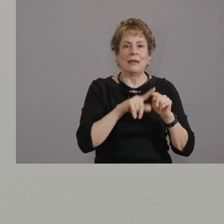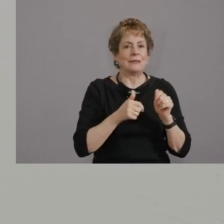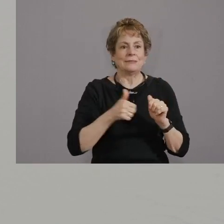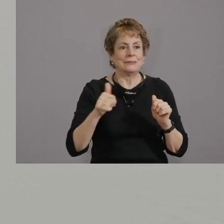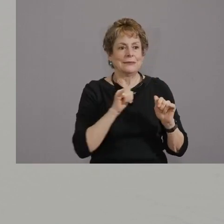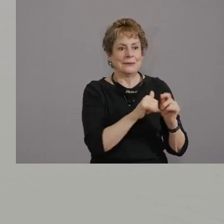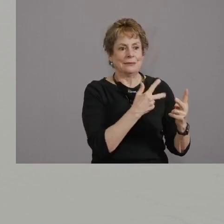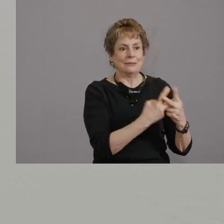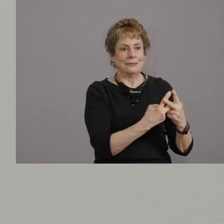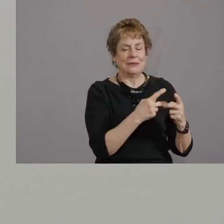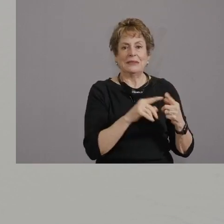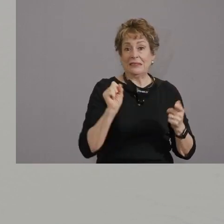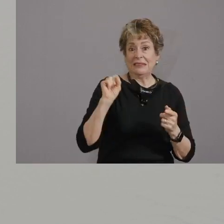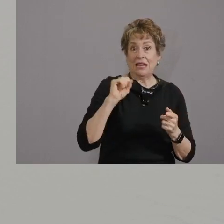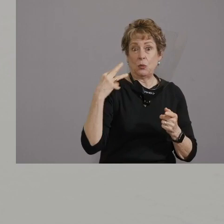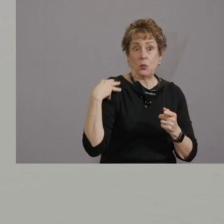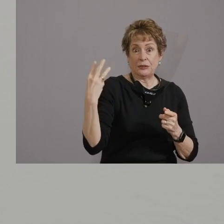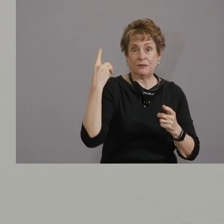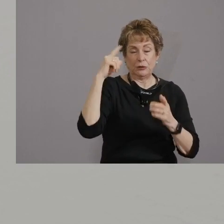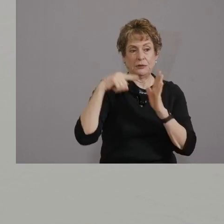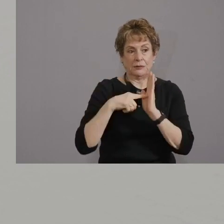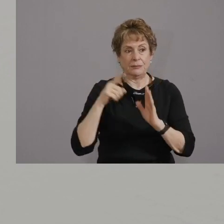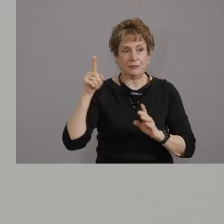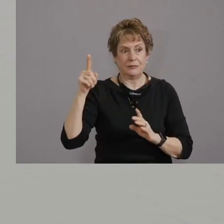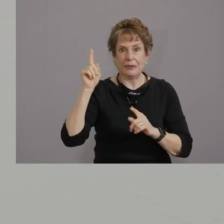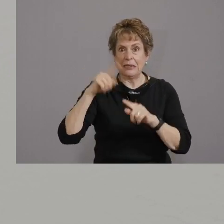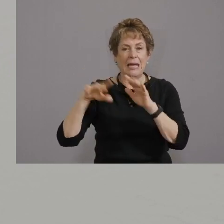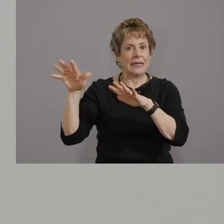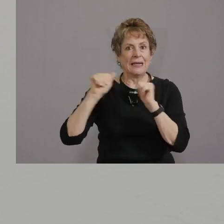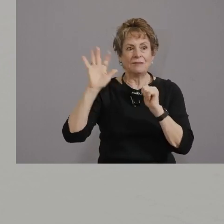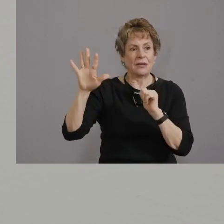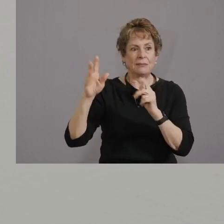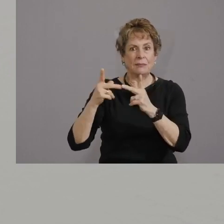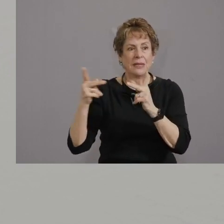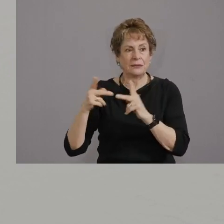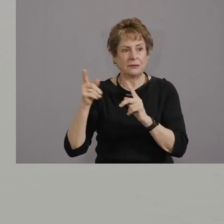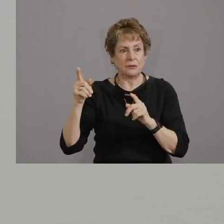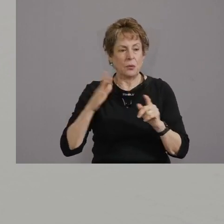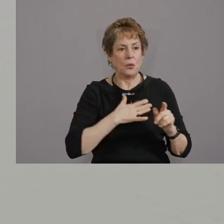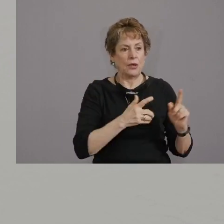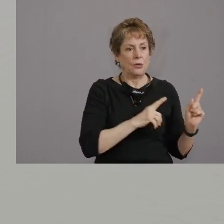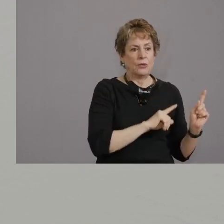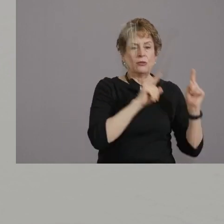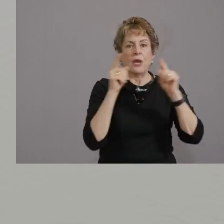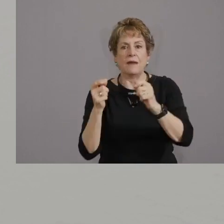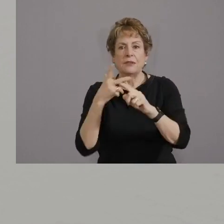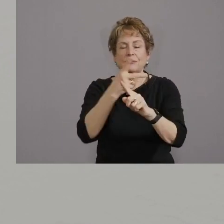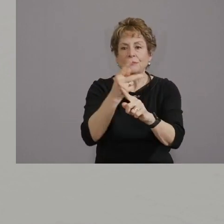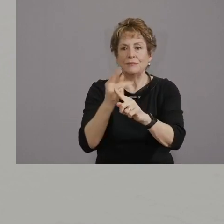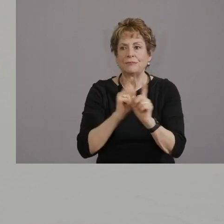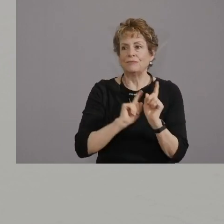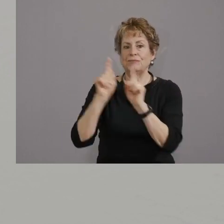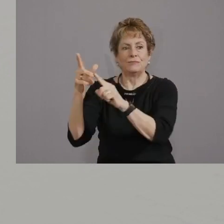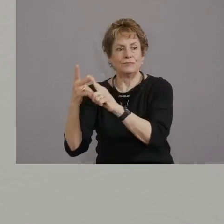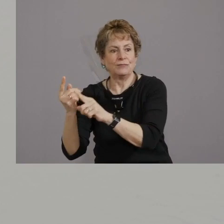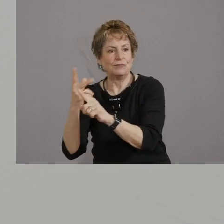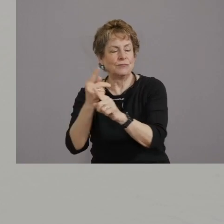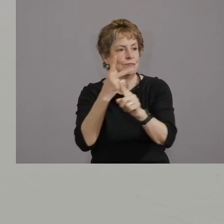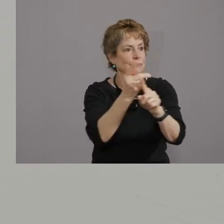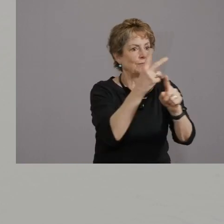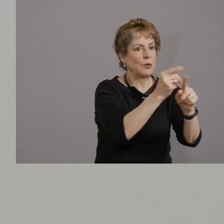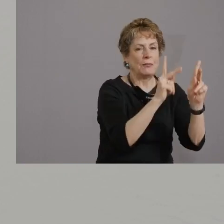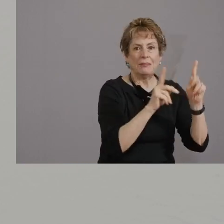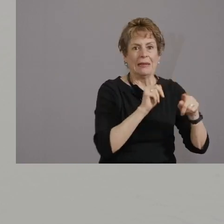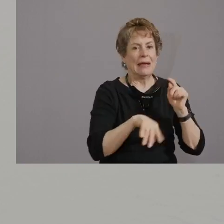vaccinate those people who can't leave their home easily. I'm wondering if there will be any similar programs here. So we're working with our local